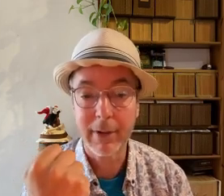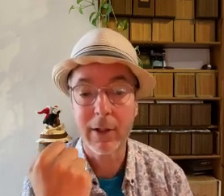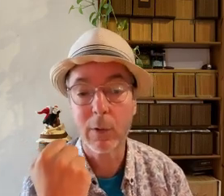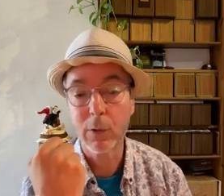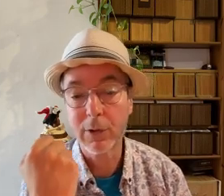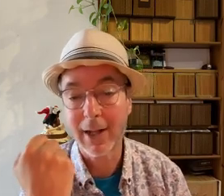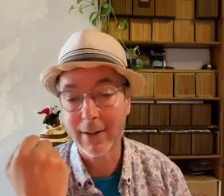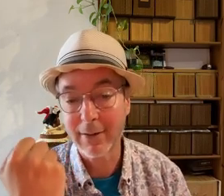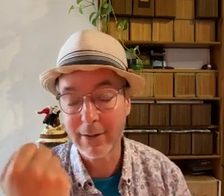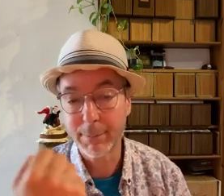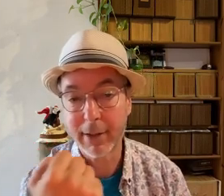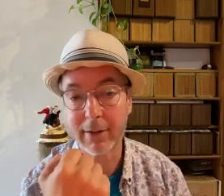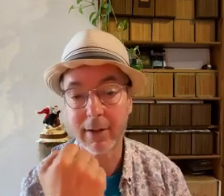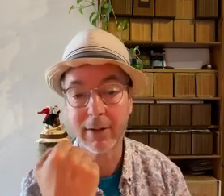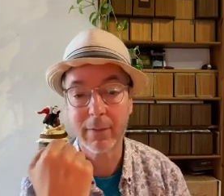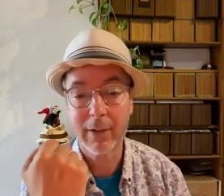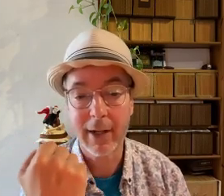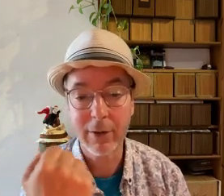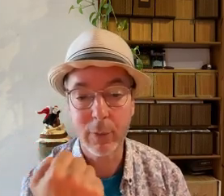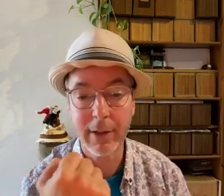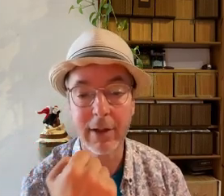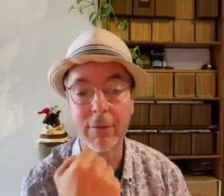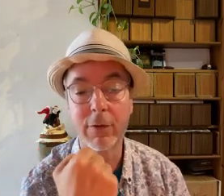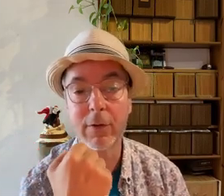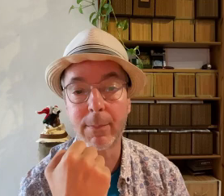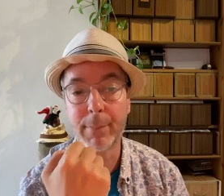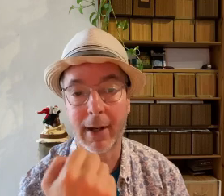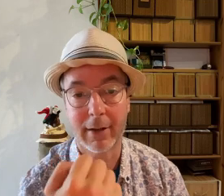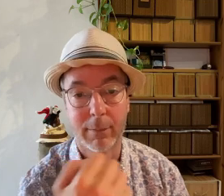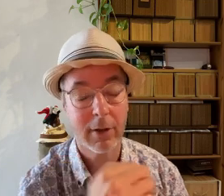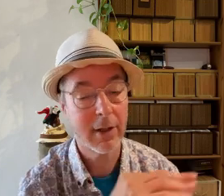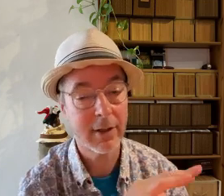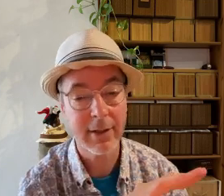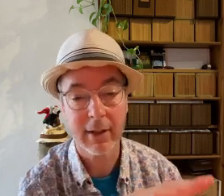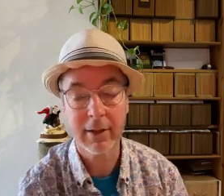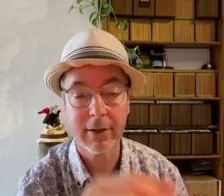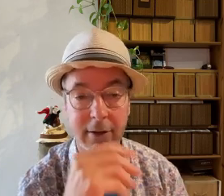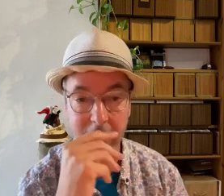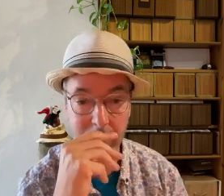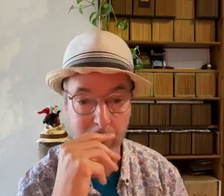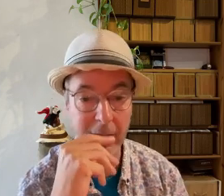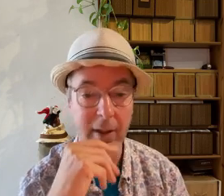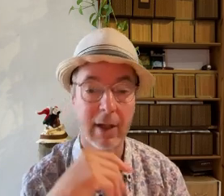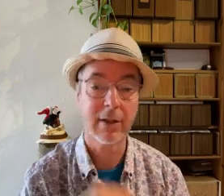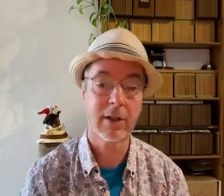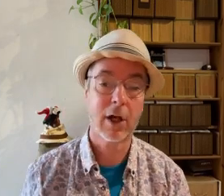letters, but they also anticipate in the right way if you combine them in exactly the